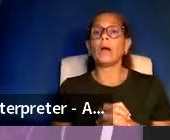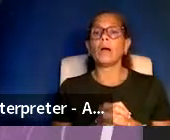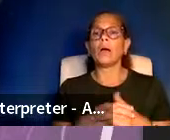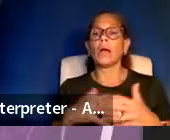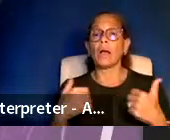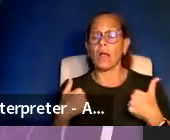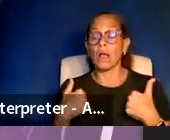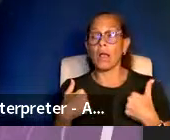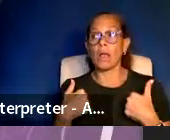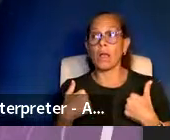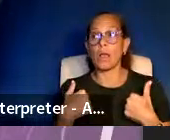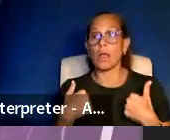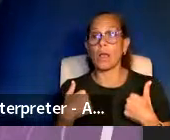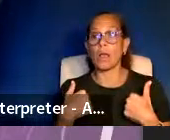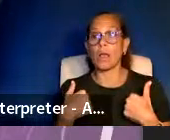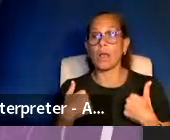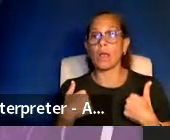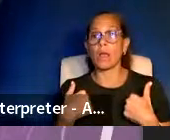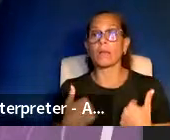the